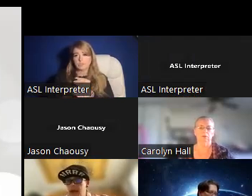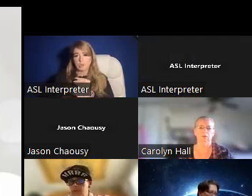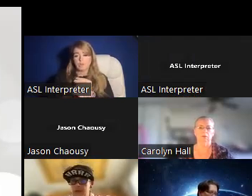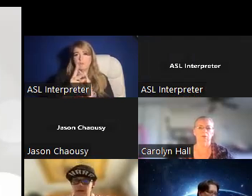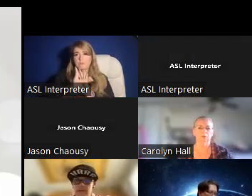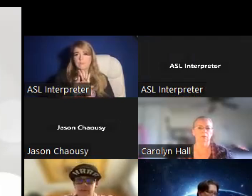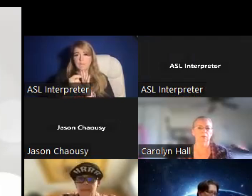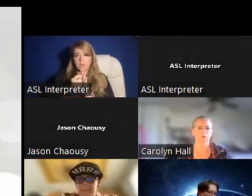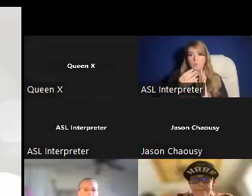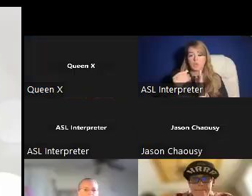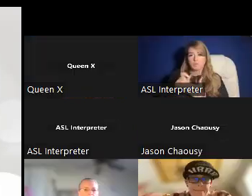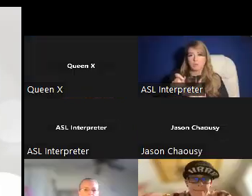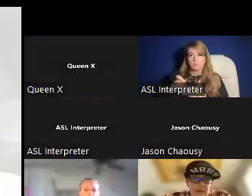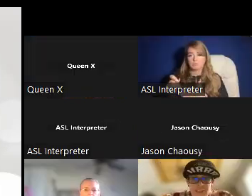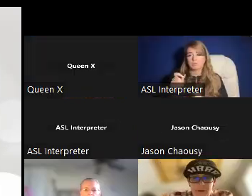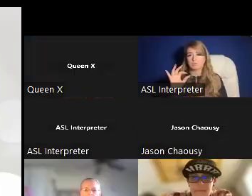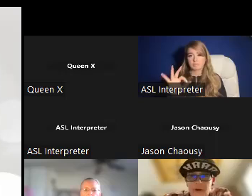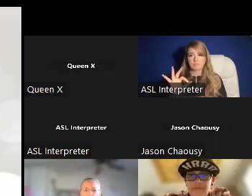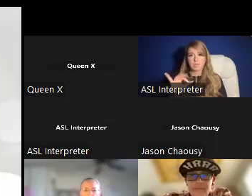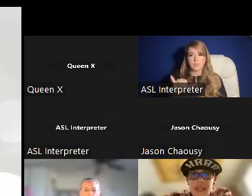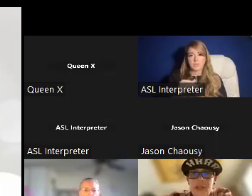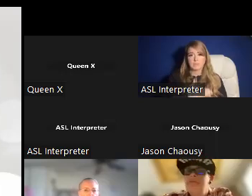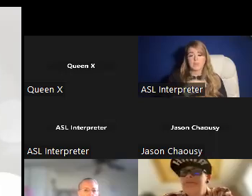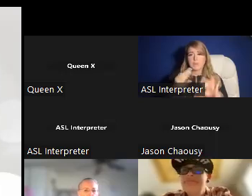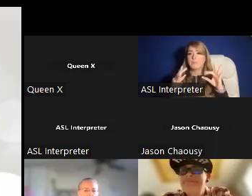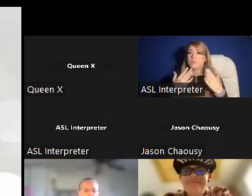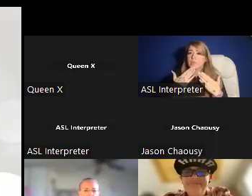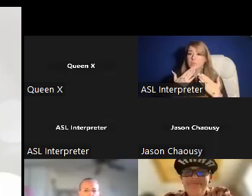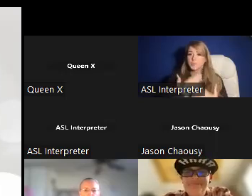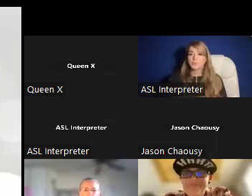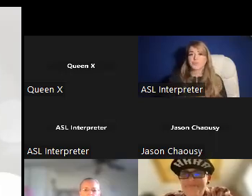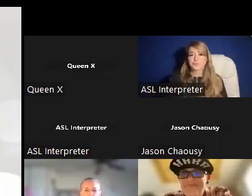video and written. So that's just my input. Thank you.